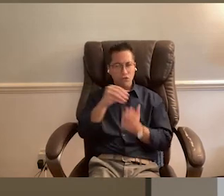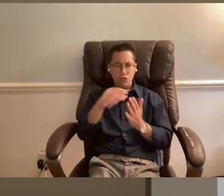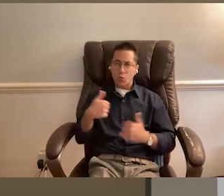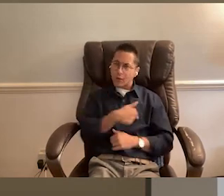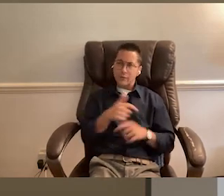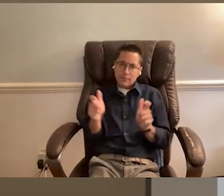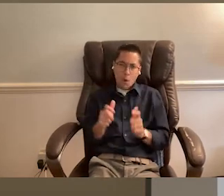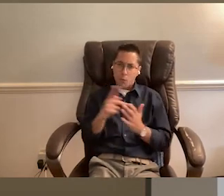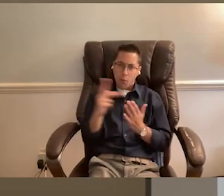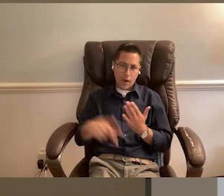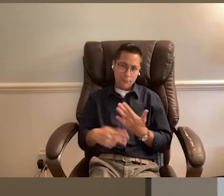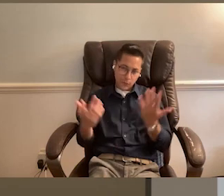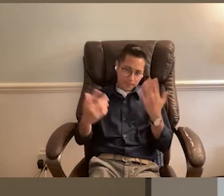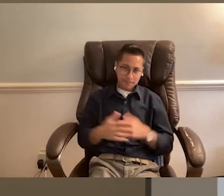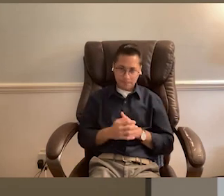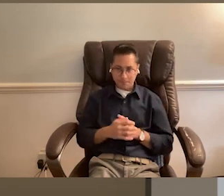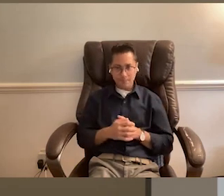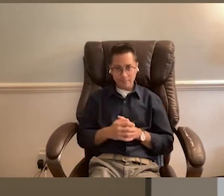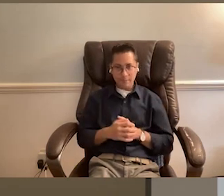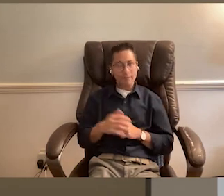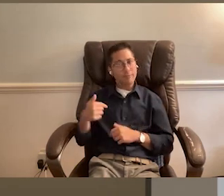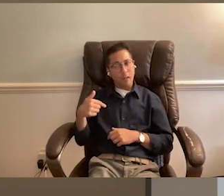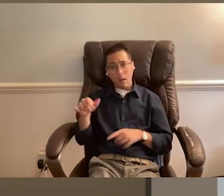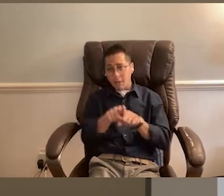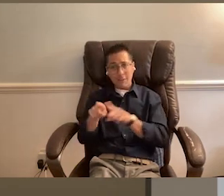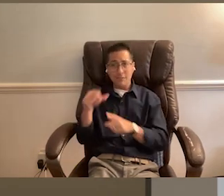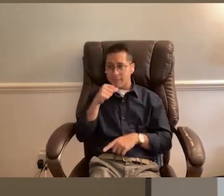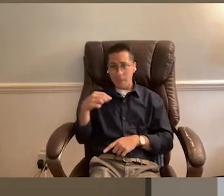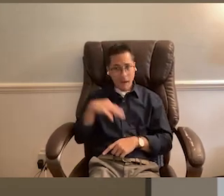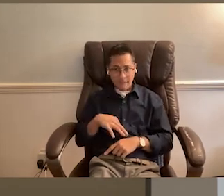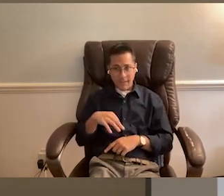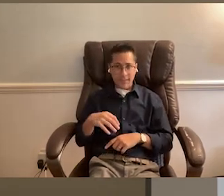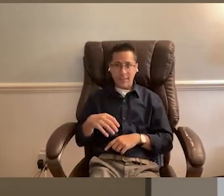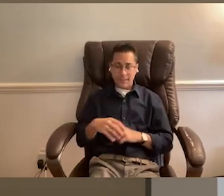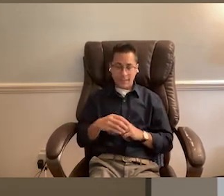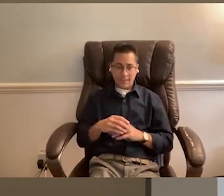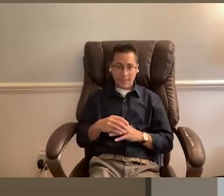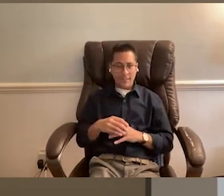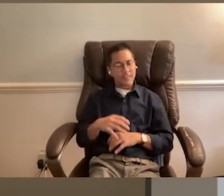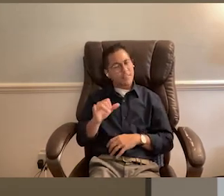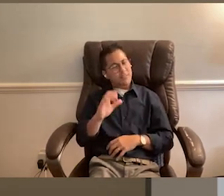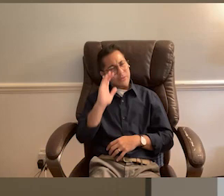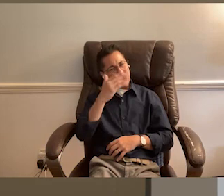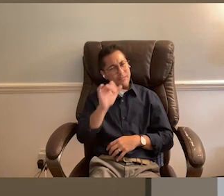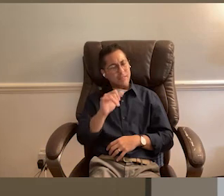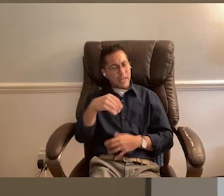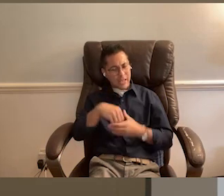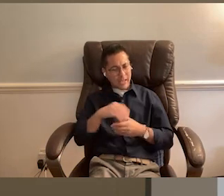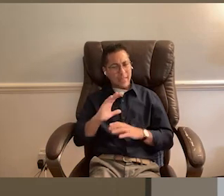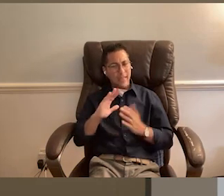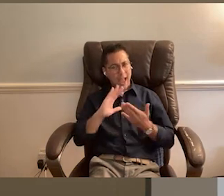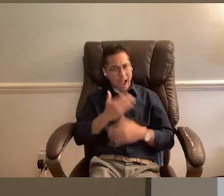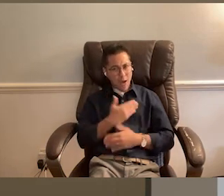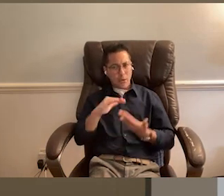using some other agencies within Jacksonville? I would love to, yeah. Okay. It's one of those, like, yeah. I'll talk to you. I know, I was like, please talk